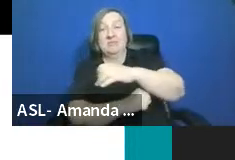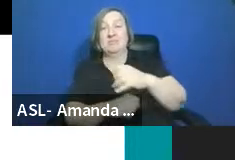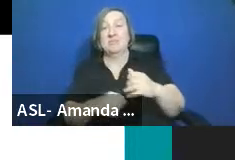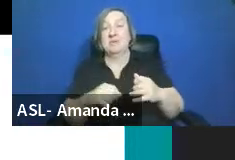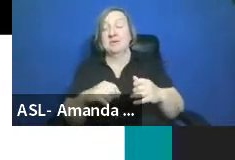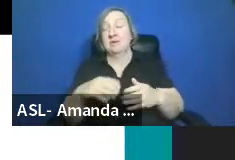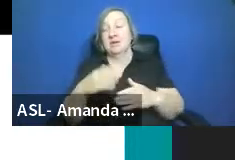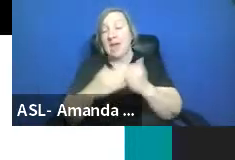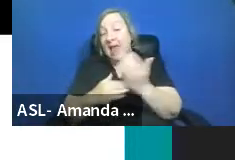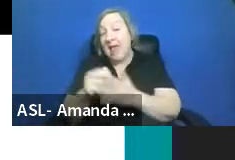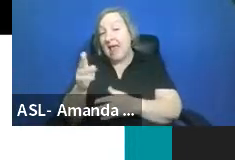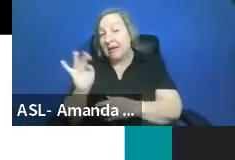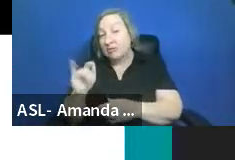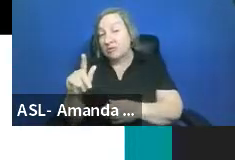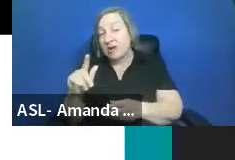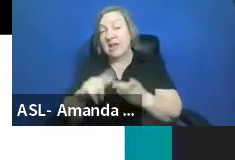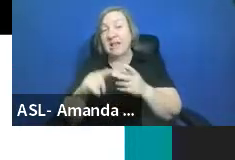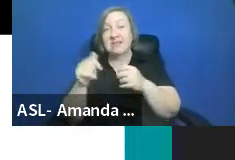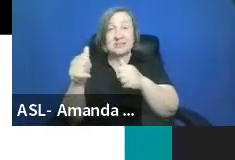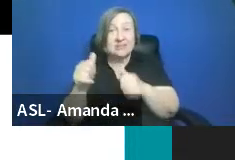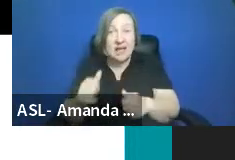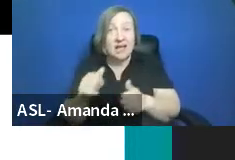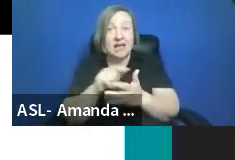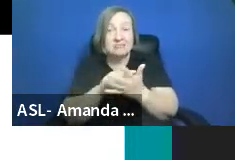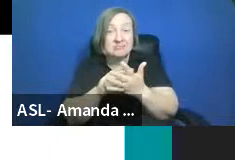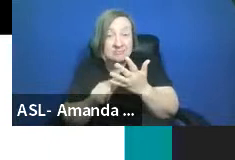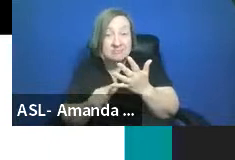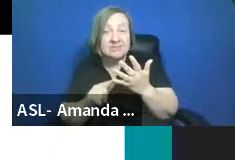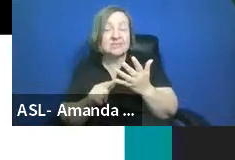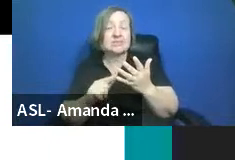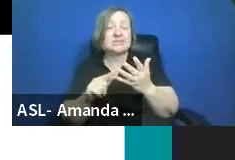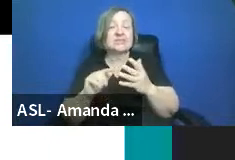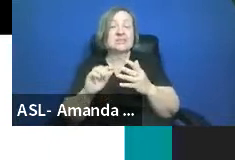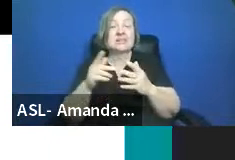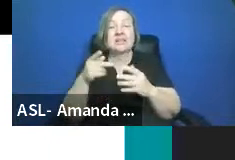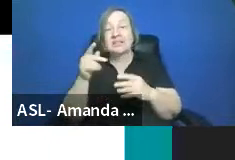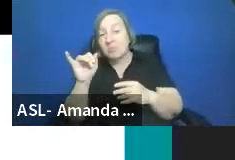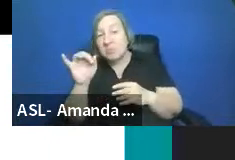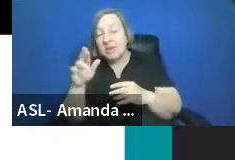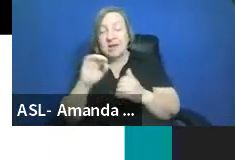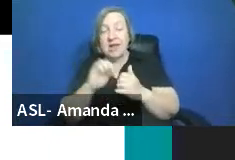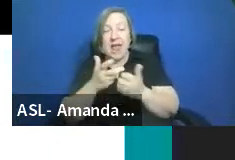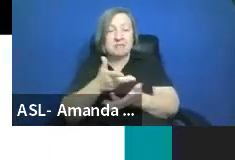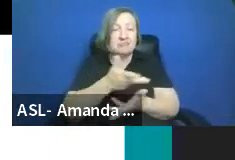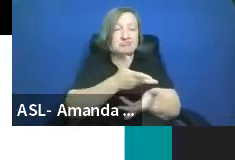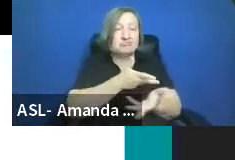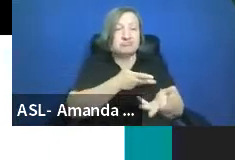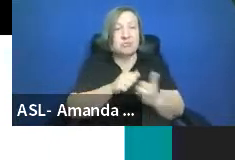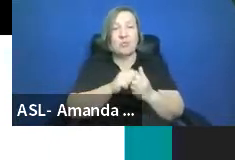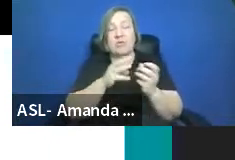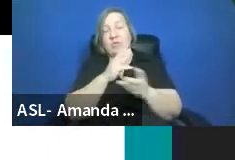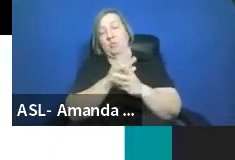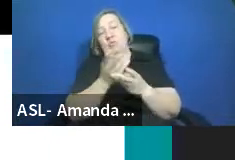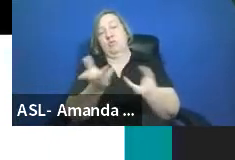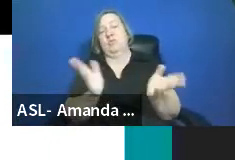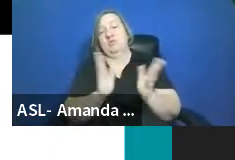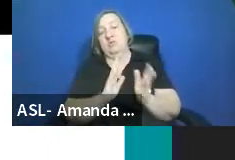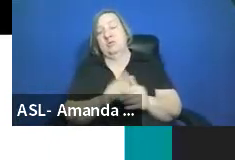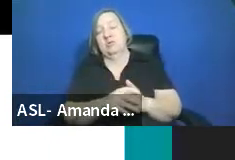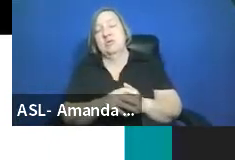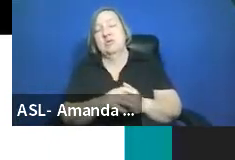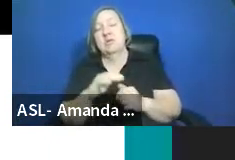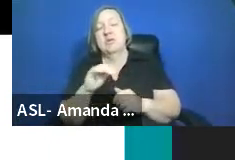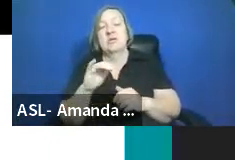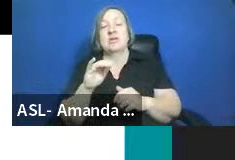and how you, and even the signage and the soffit, the piers, how it interacts with the world around it. And the architecture